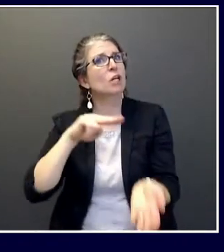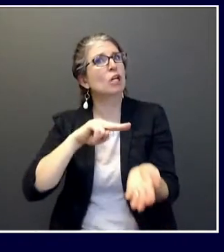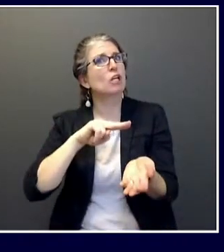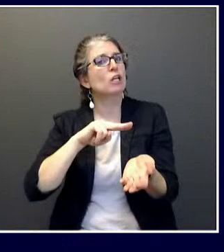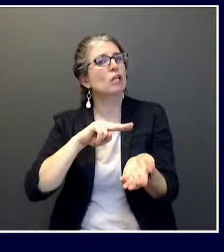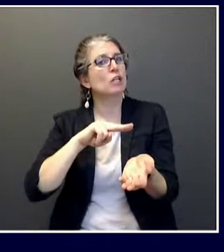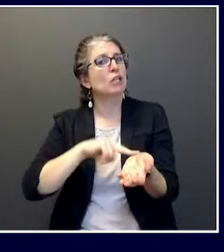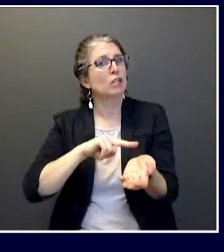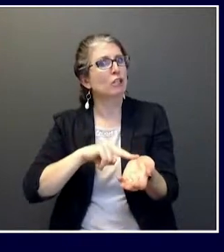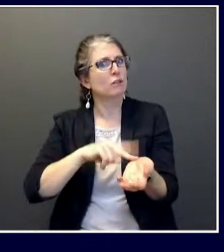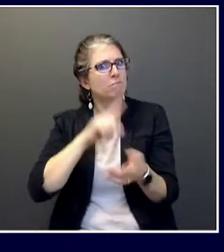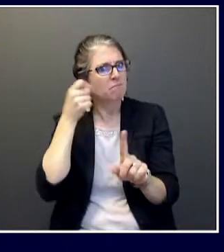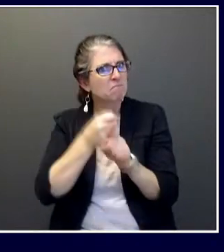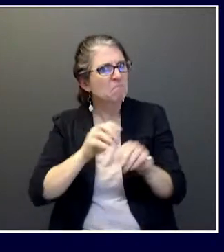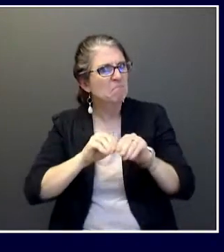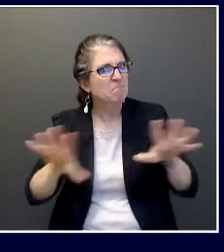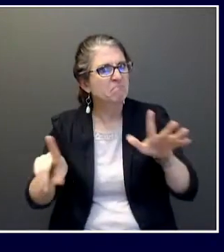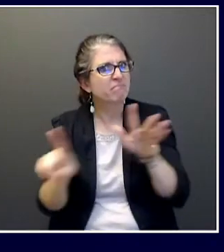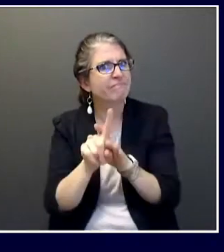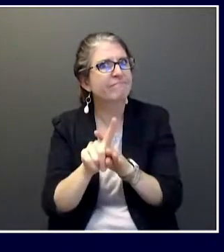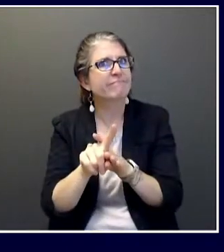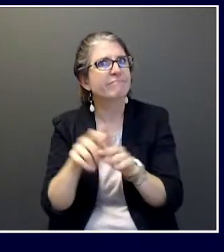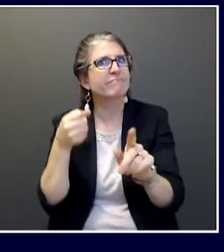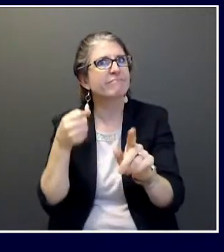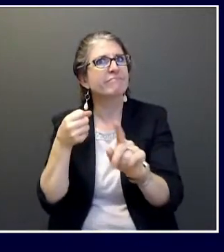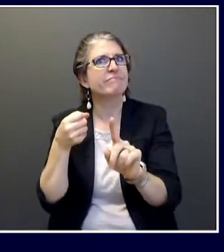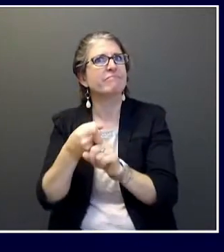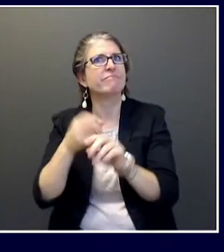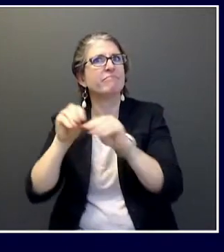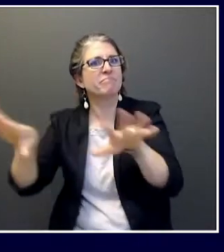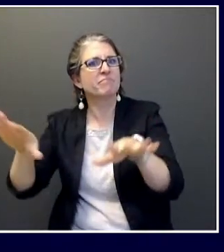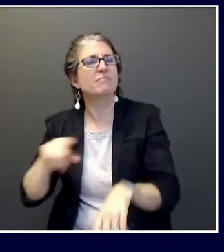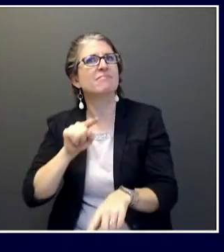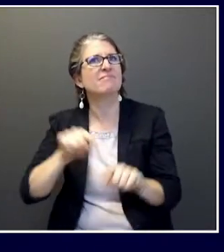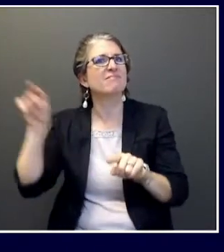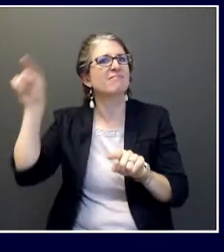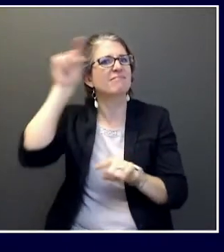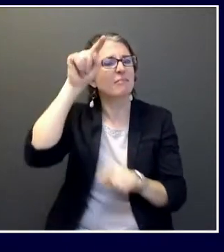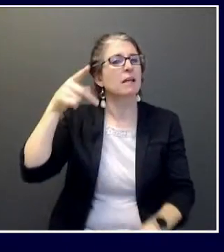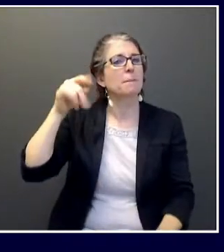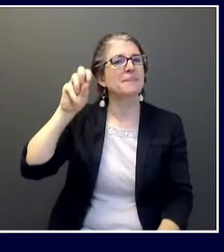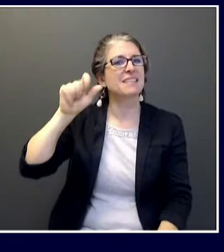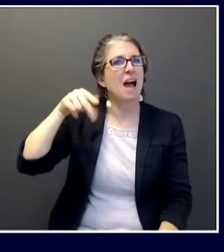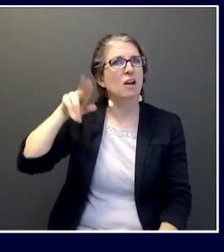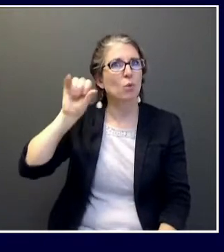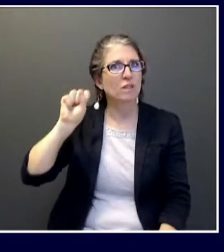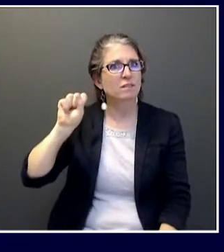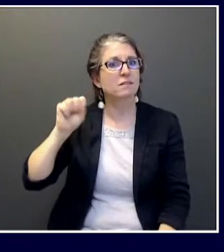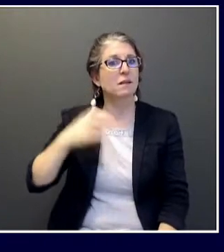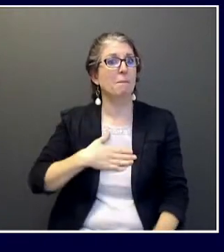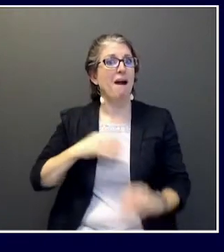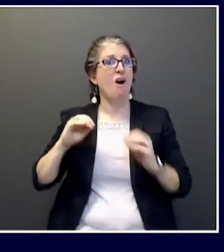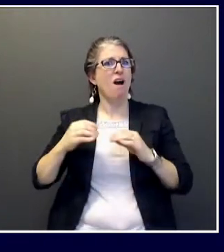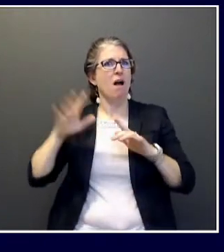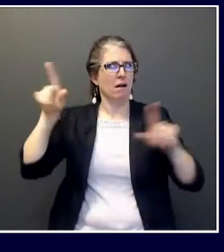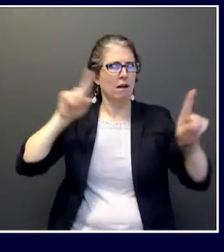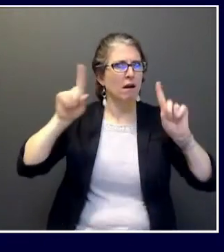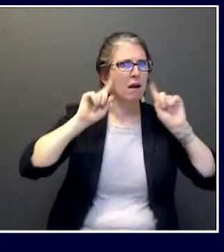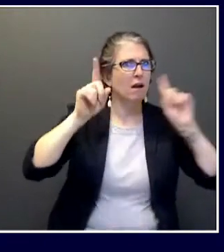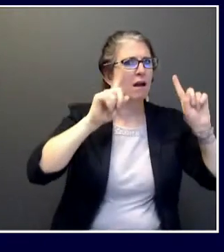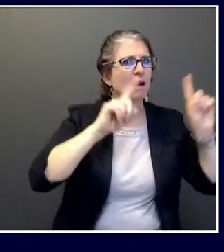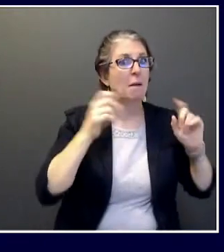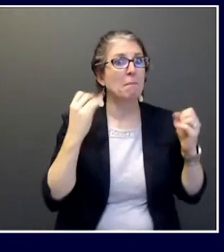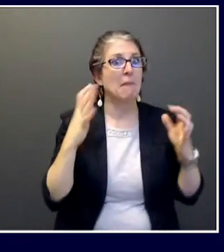town office. And those are all, high traffic areas, especially town office. This might seem like a question that we should have asked in